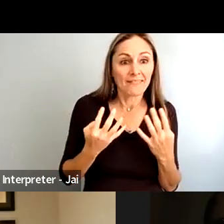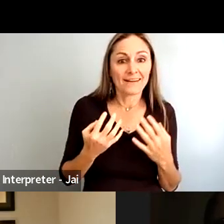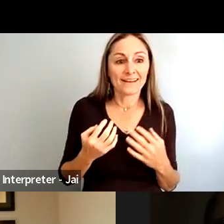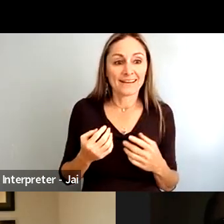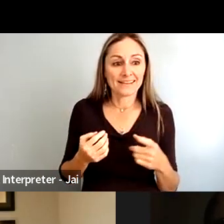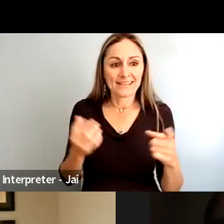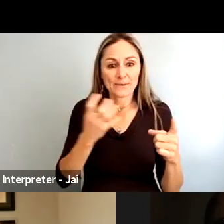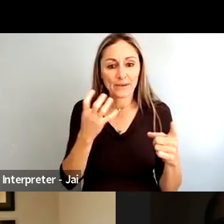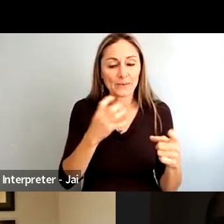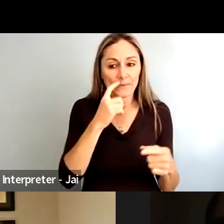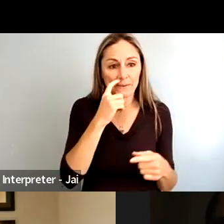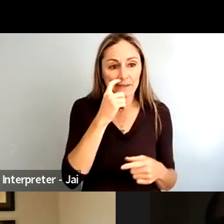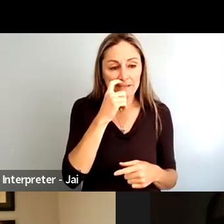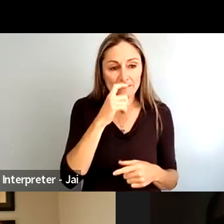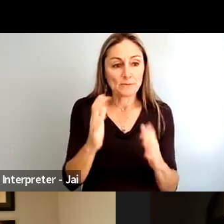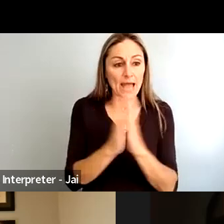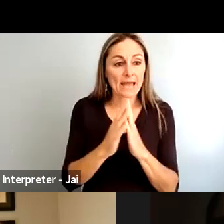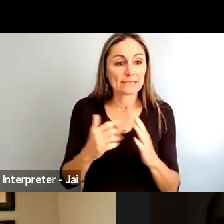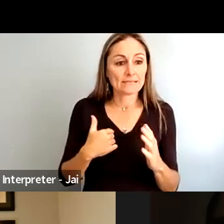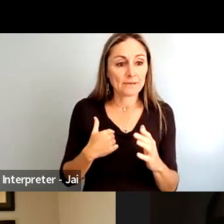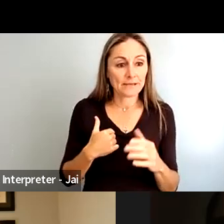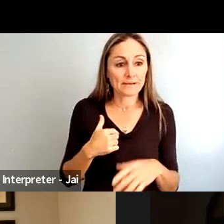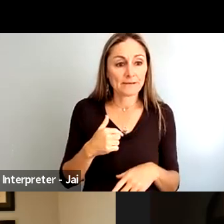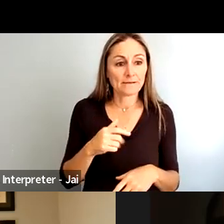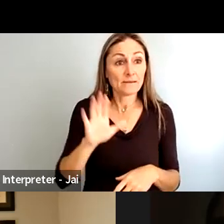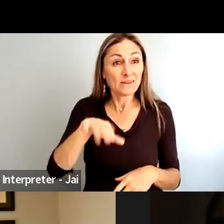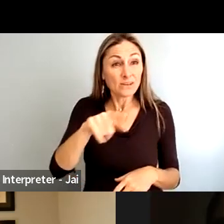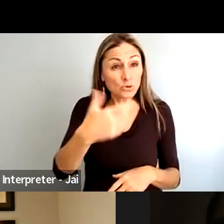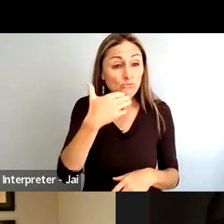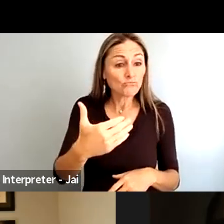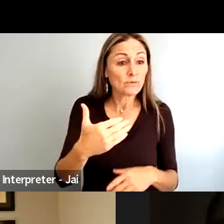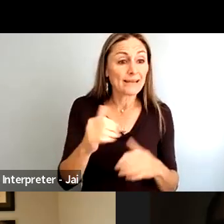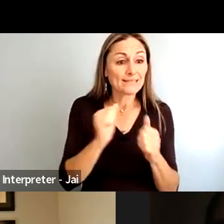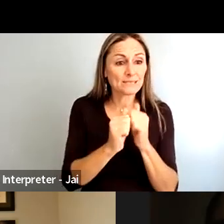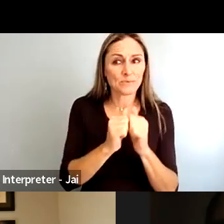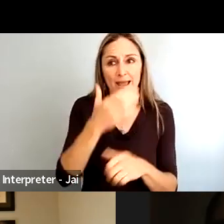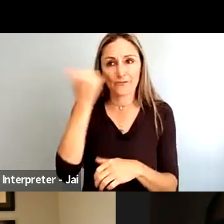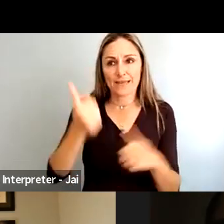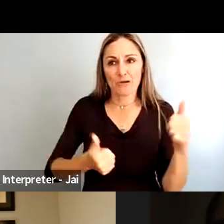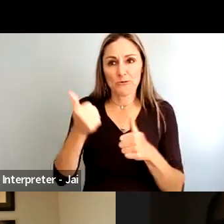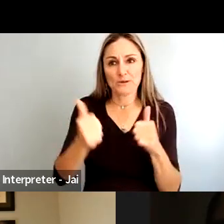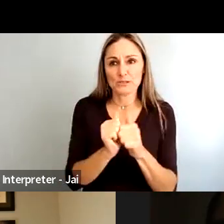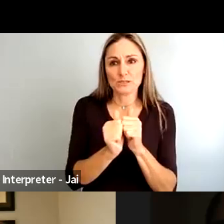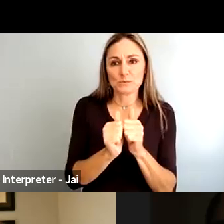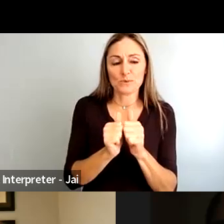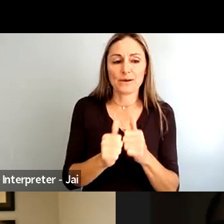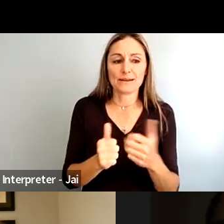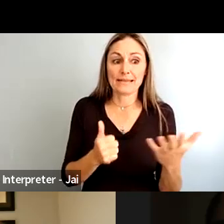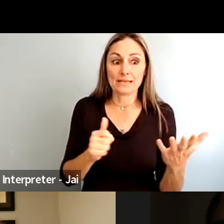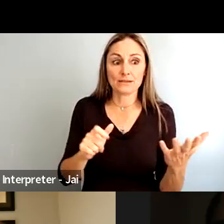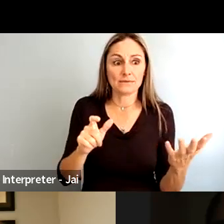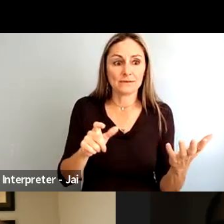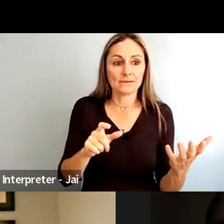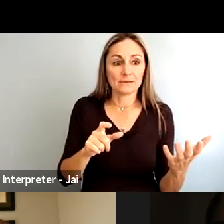goodness, asked me if I was good at a sport, and I forgot what the sport was, but it was really something that you have to have